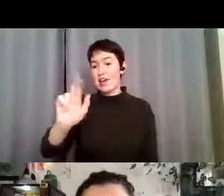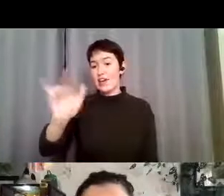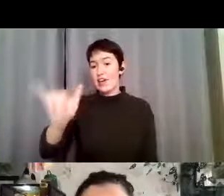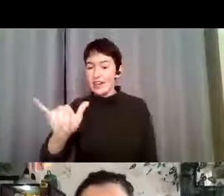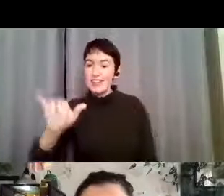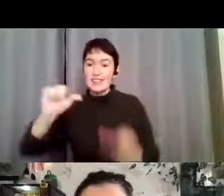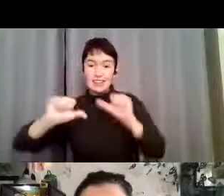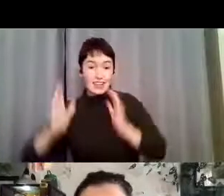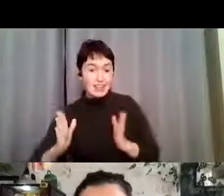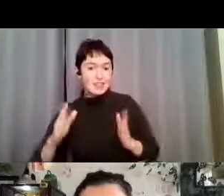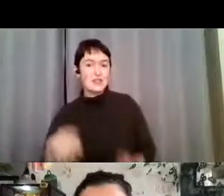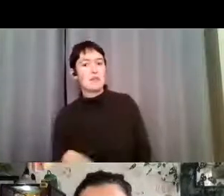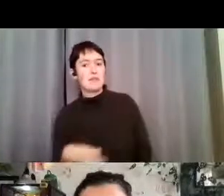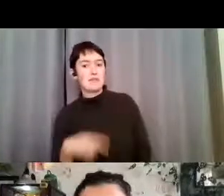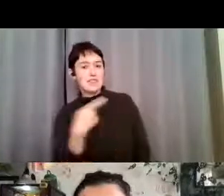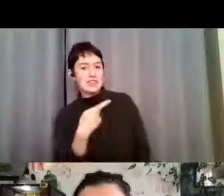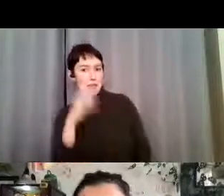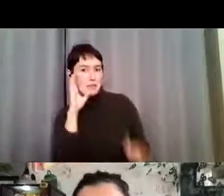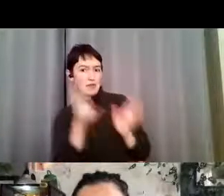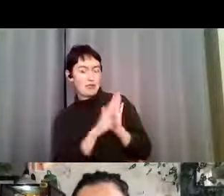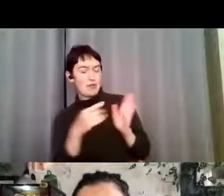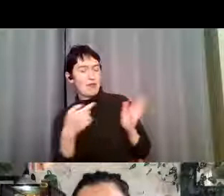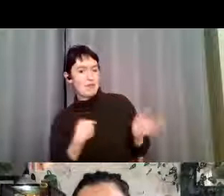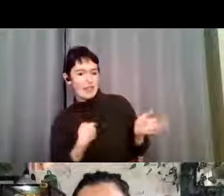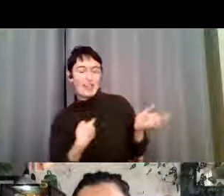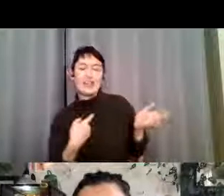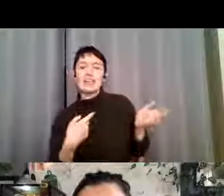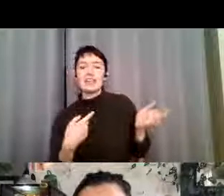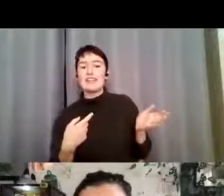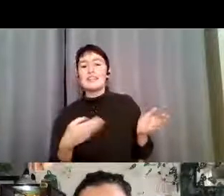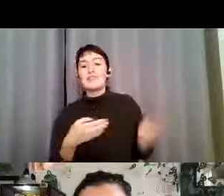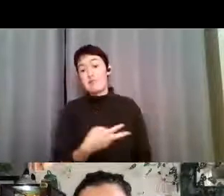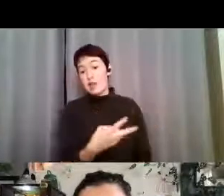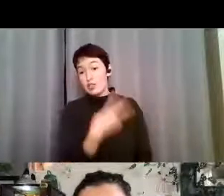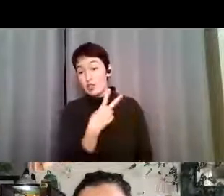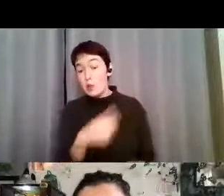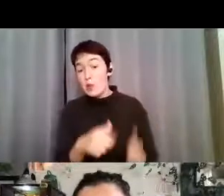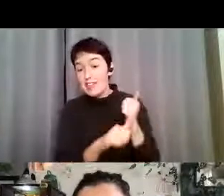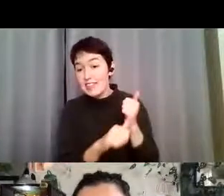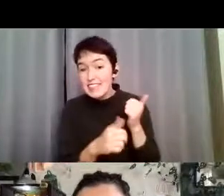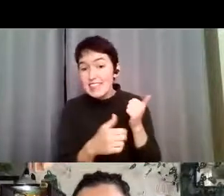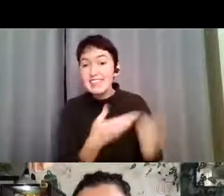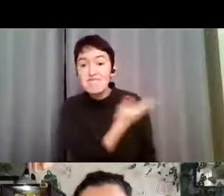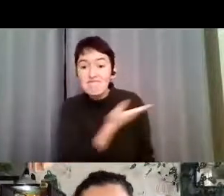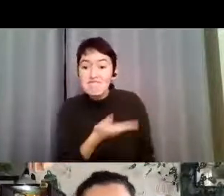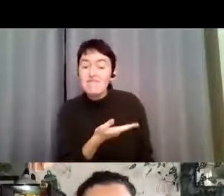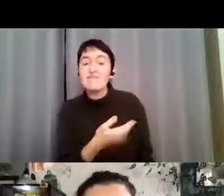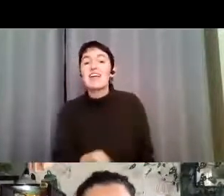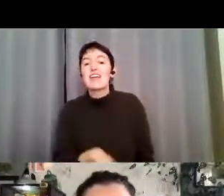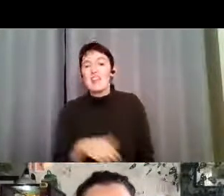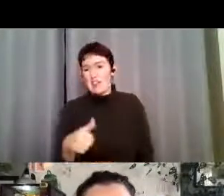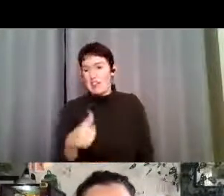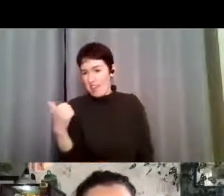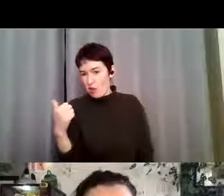planetary scientist. These are my two assistants who right now are in the other room because, as you can